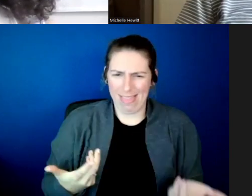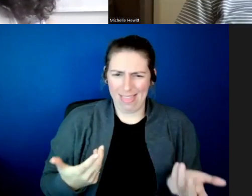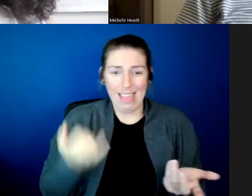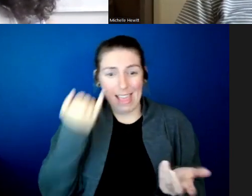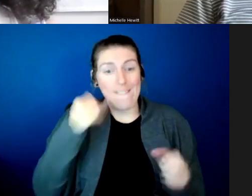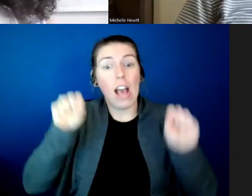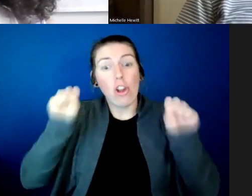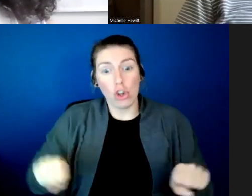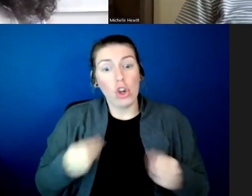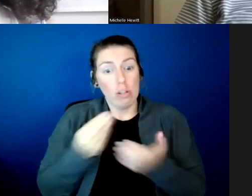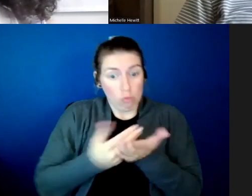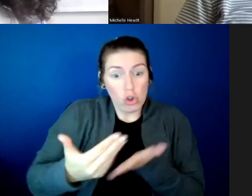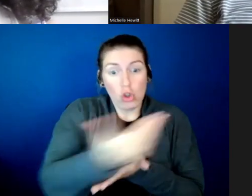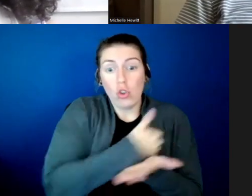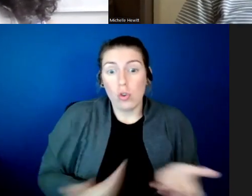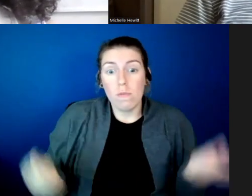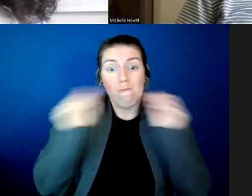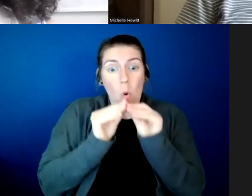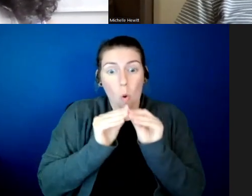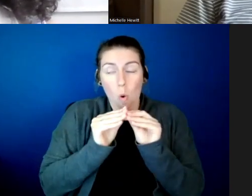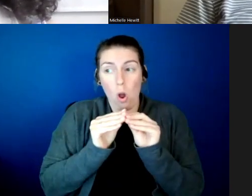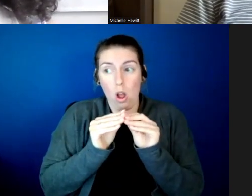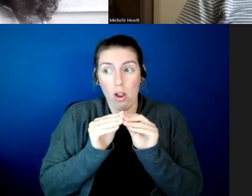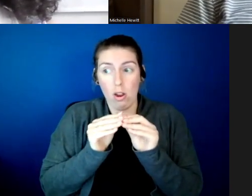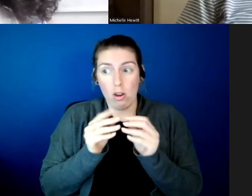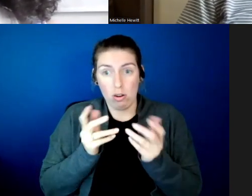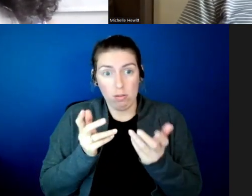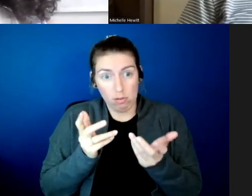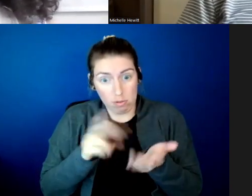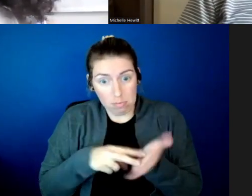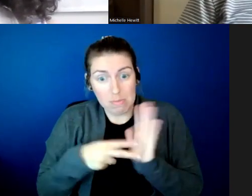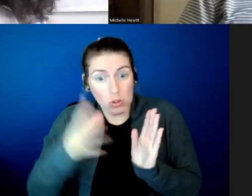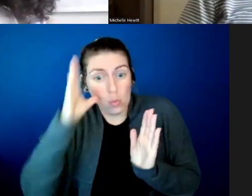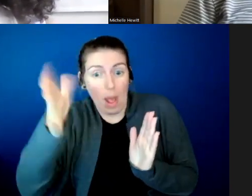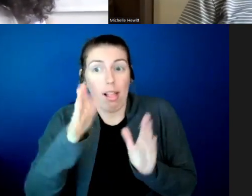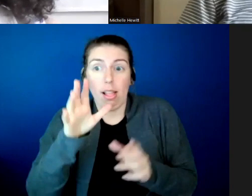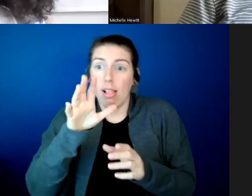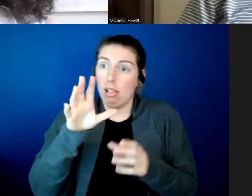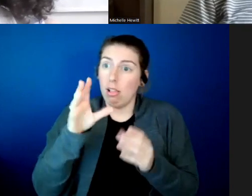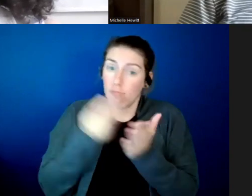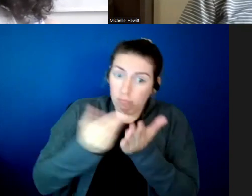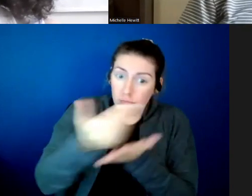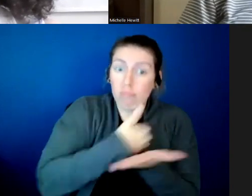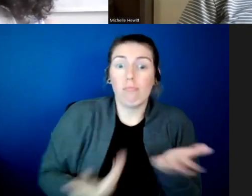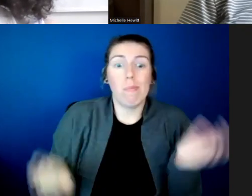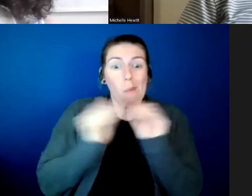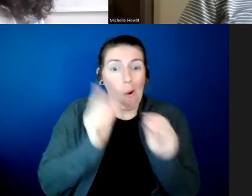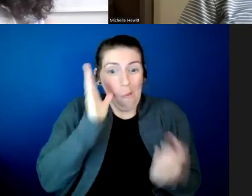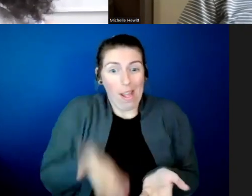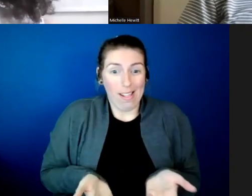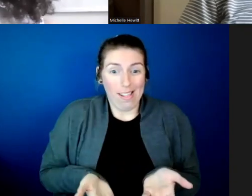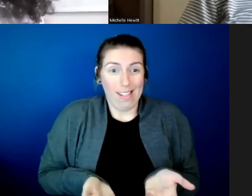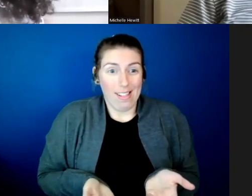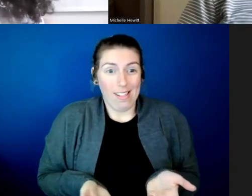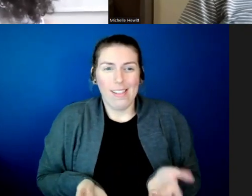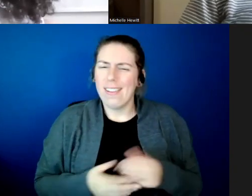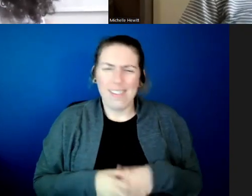well, you know, people really do, right? You know, and so there's nobody that's saying by